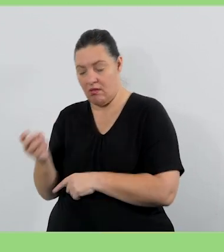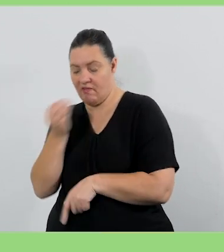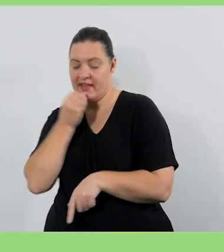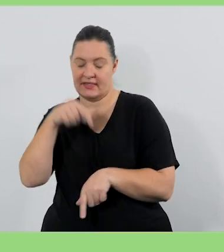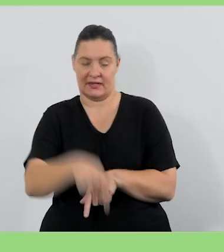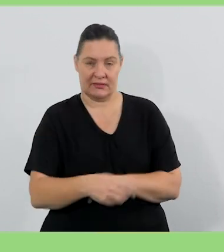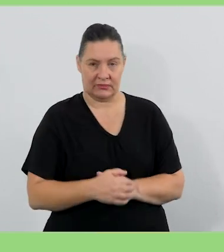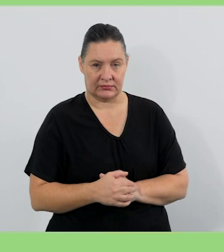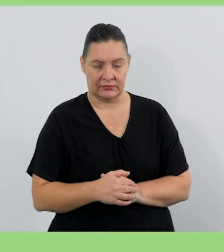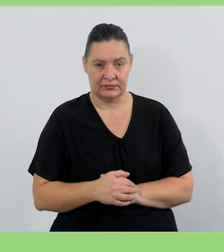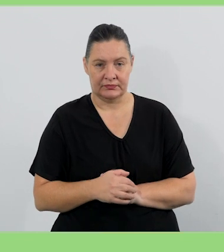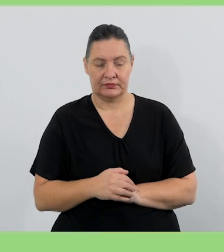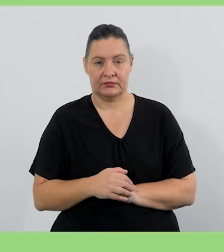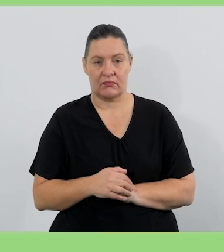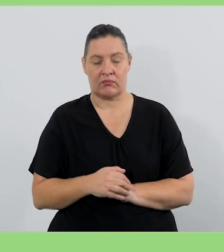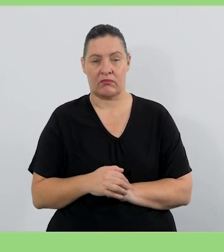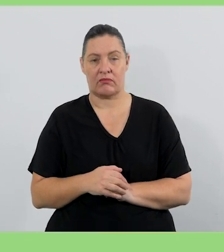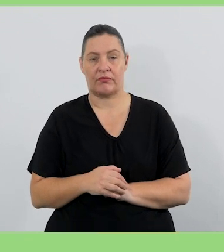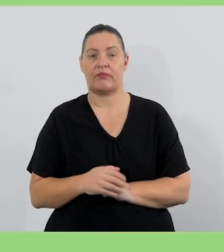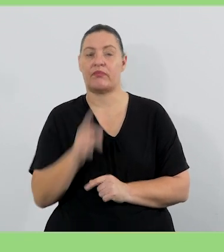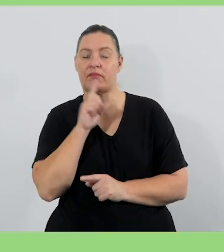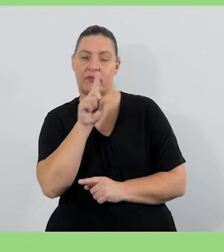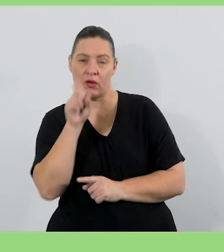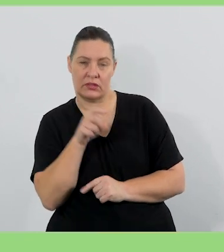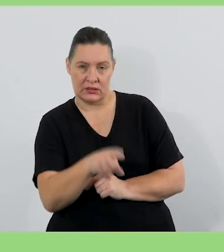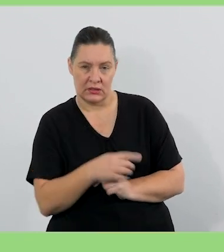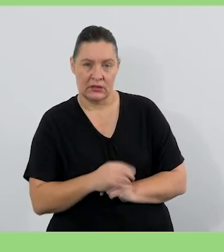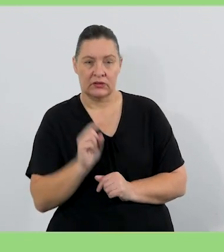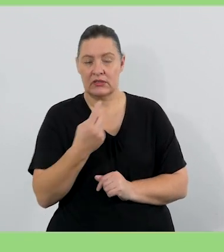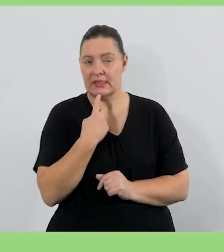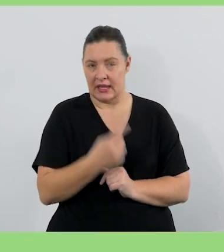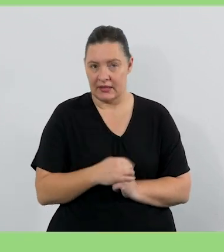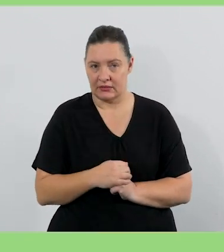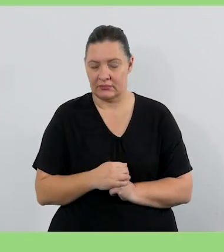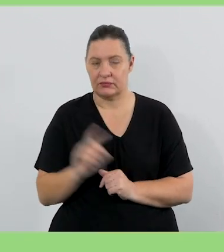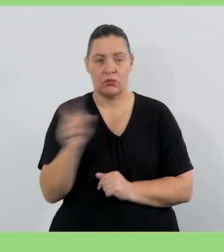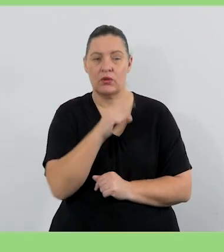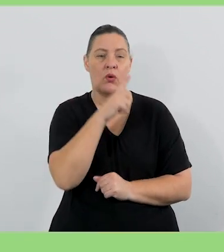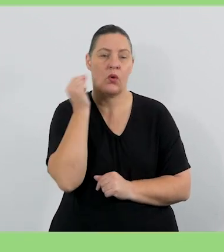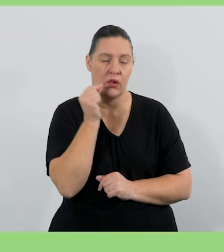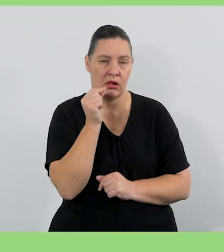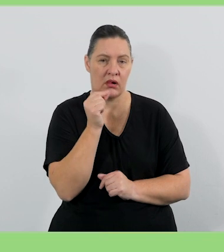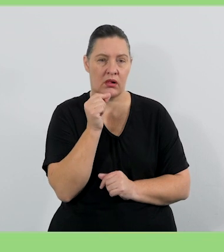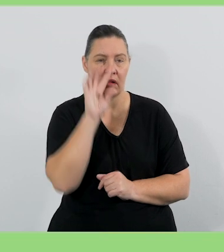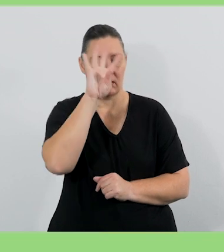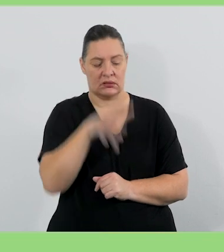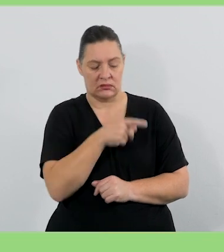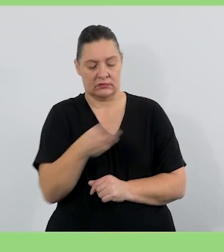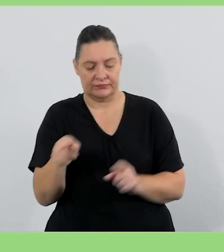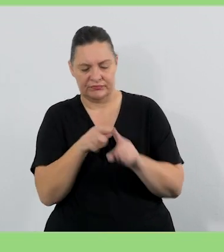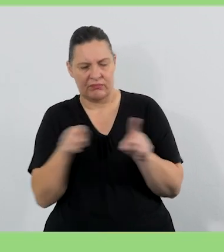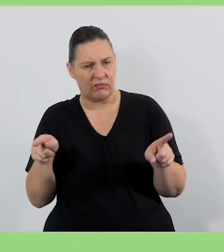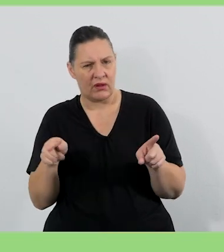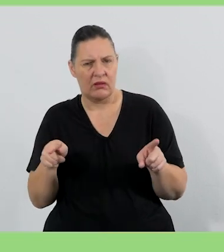Right, we have looked at our picture. Now let's just jump into our question. The first one says, what do we call this